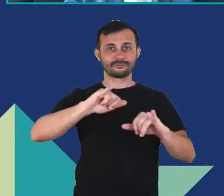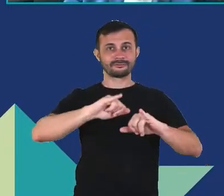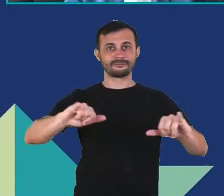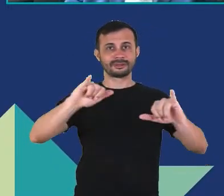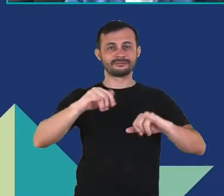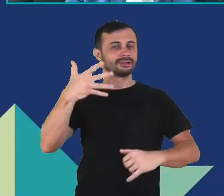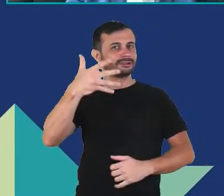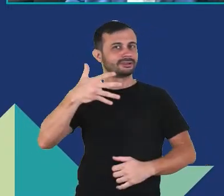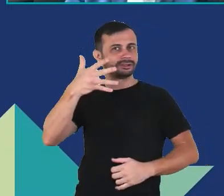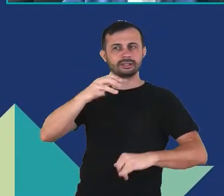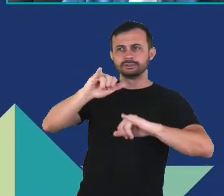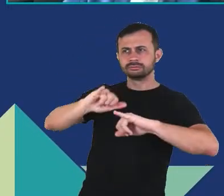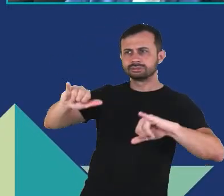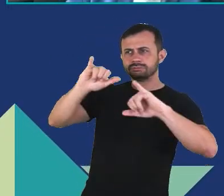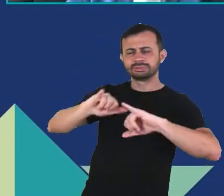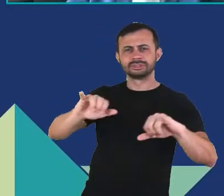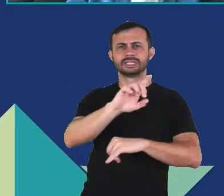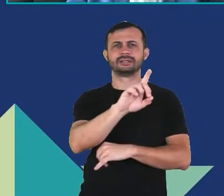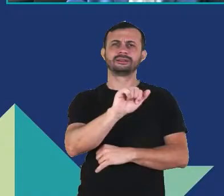the importance of it